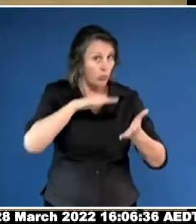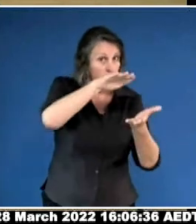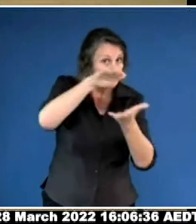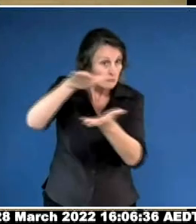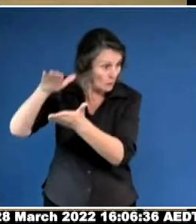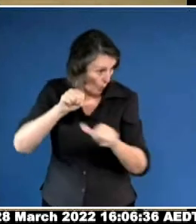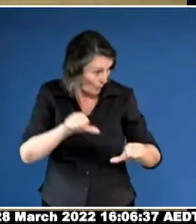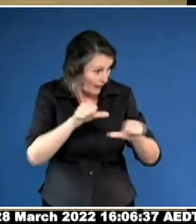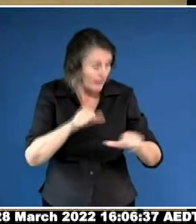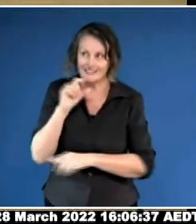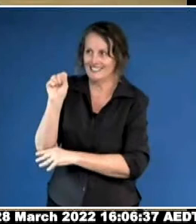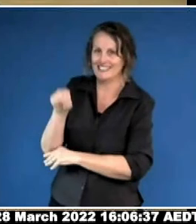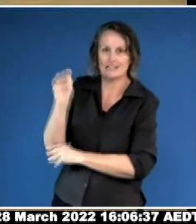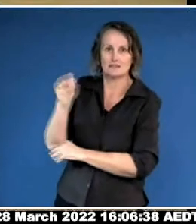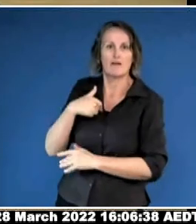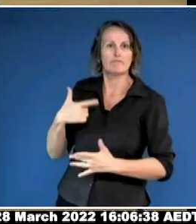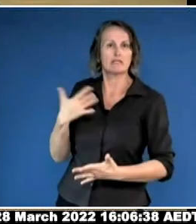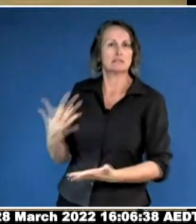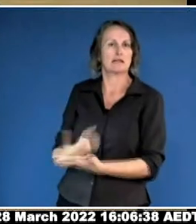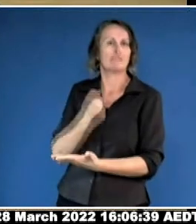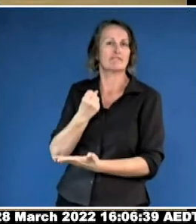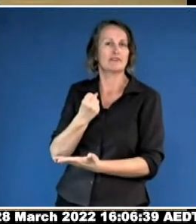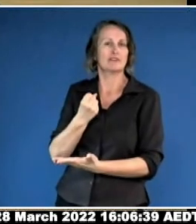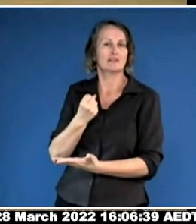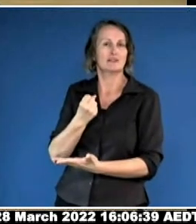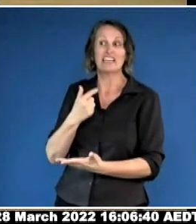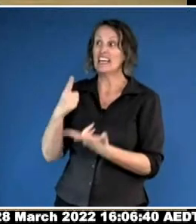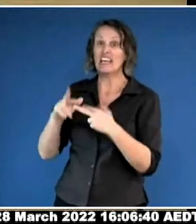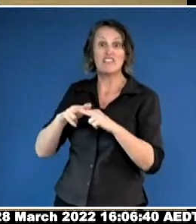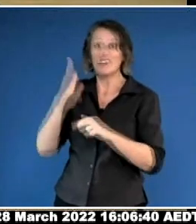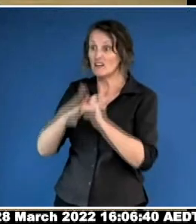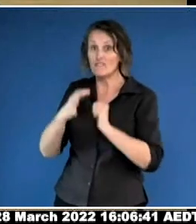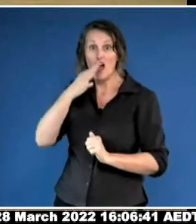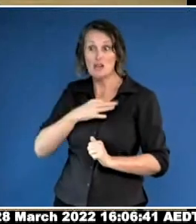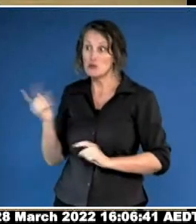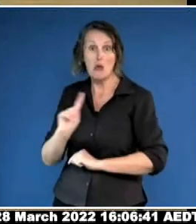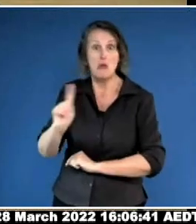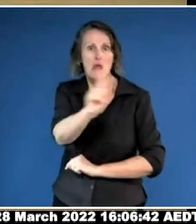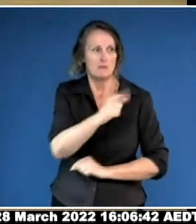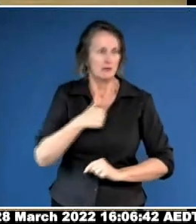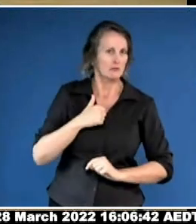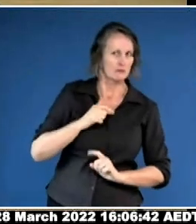feel safe and I can understand why I hear footsteps, doors and drawers opening and closing